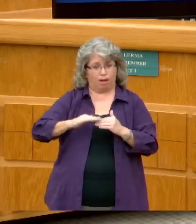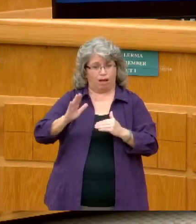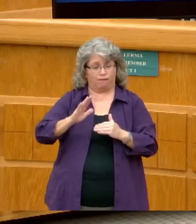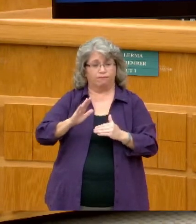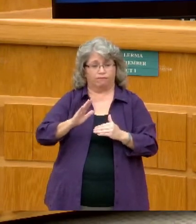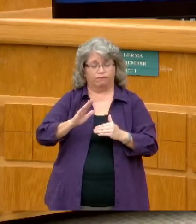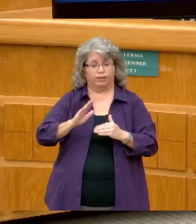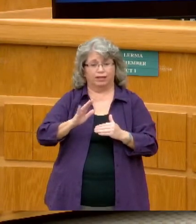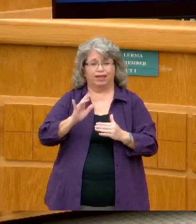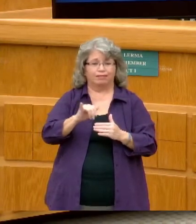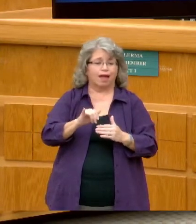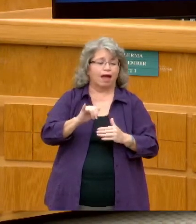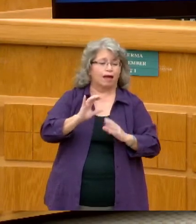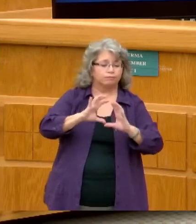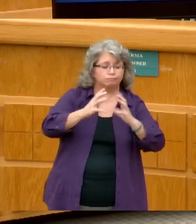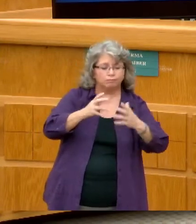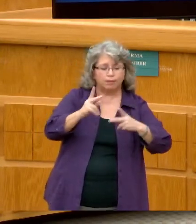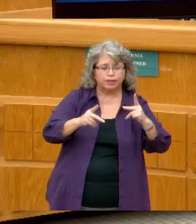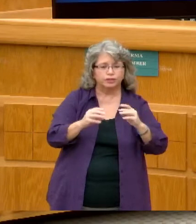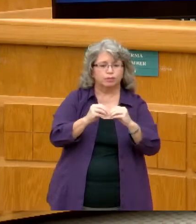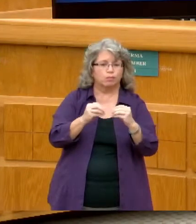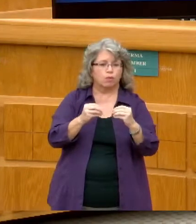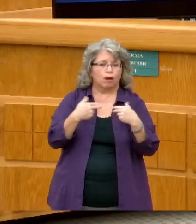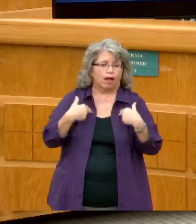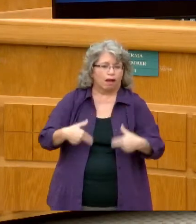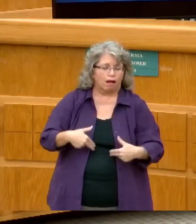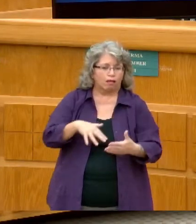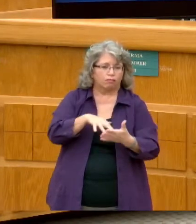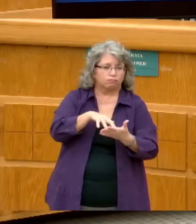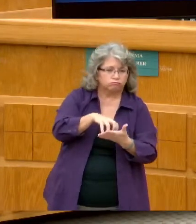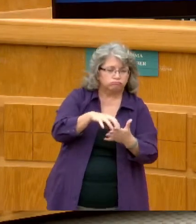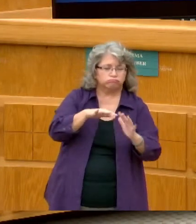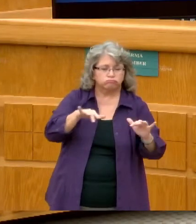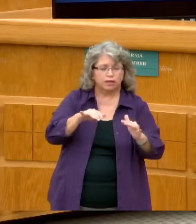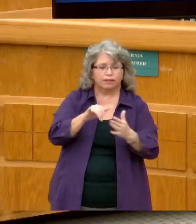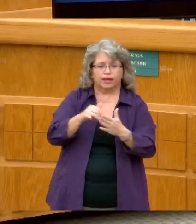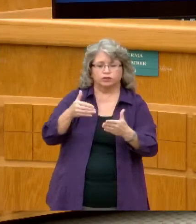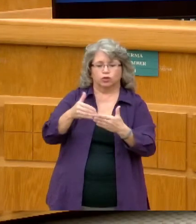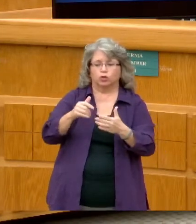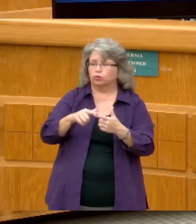that's closer to 81%.